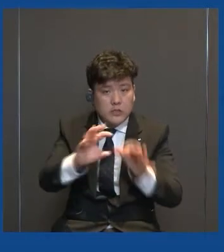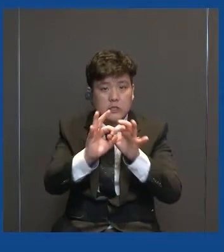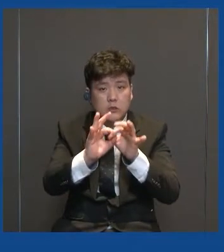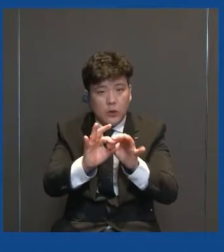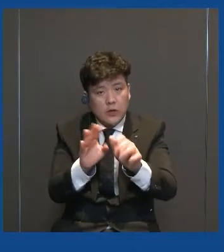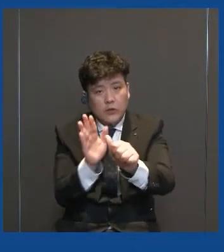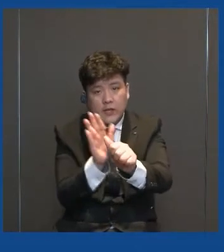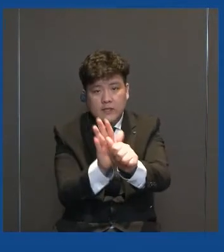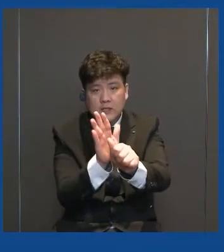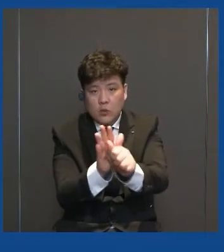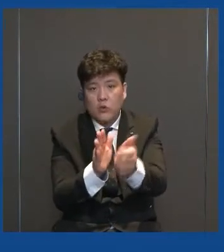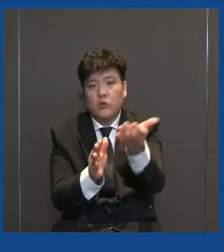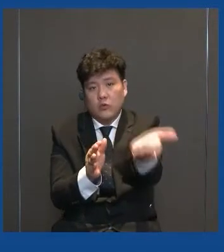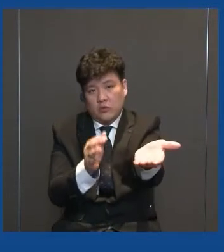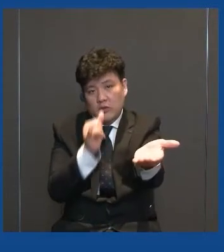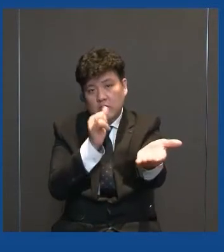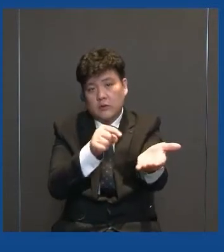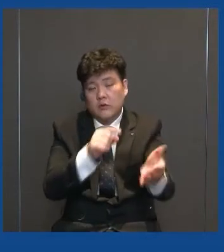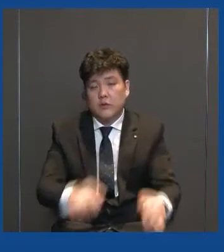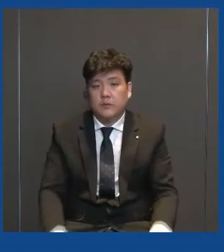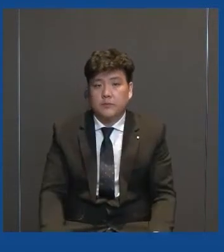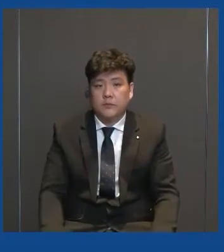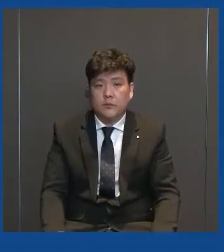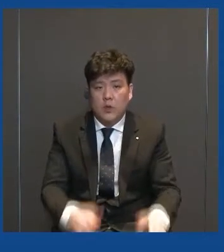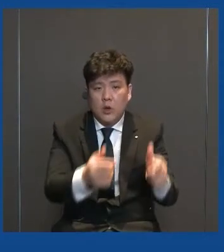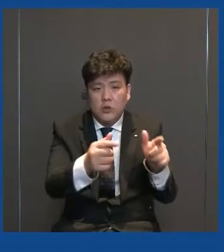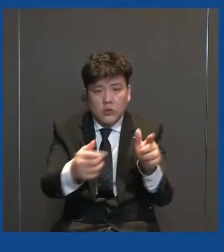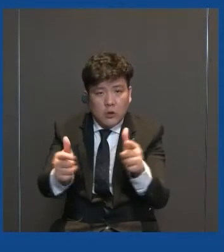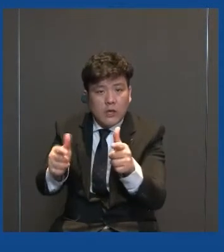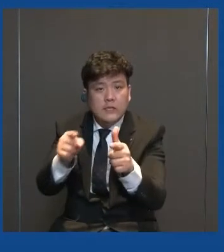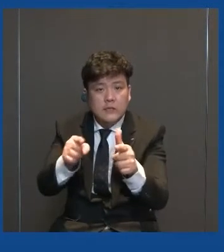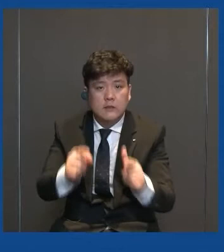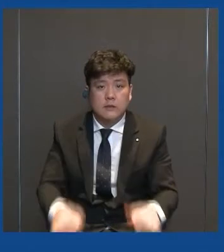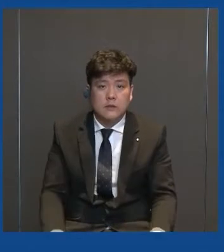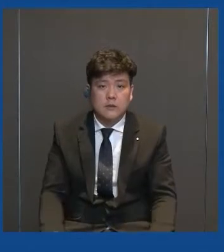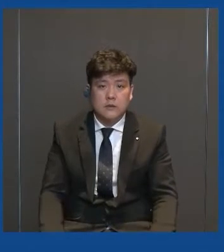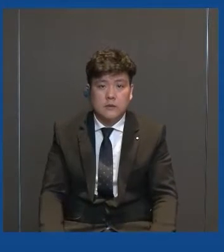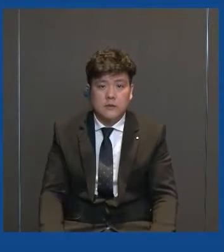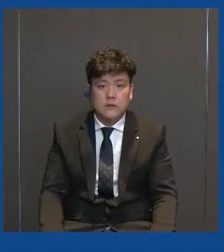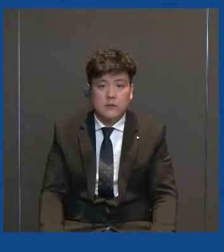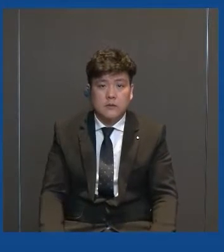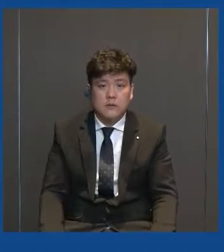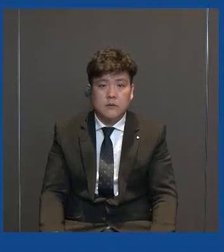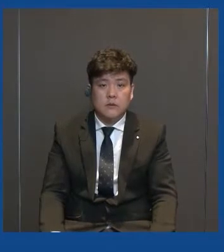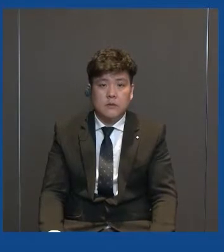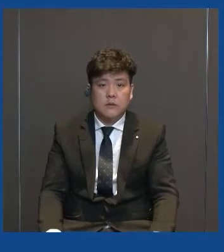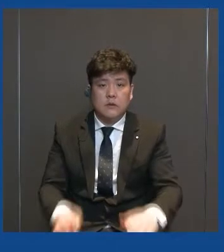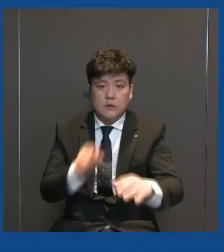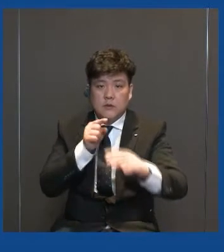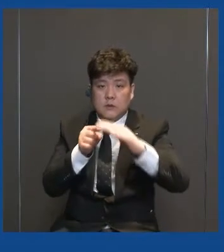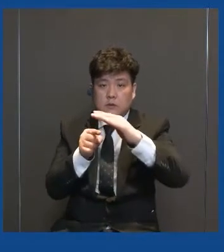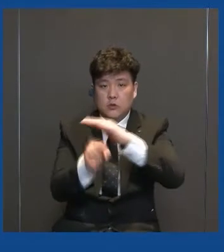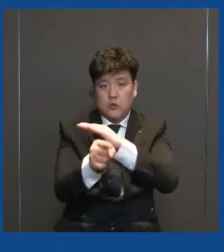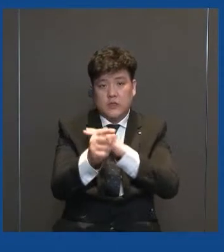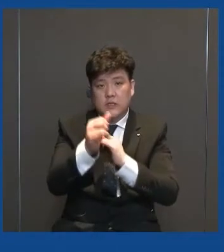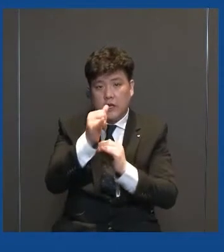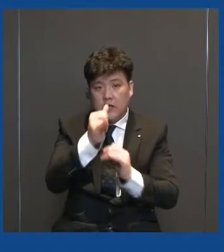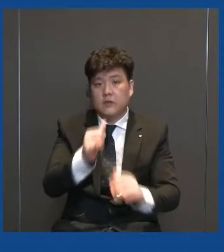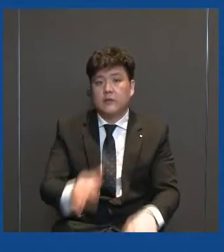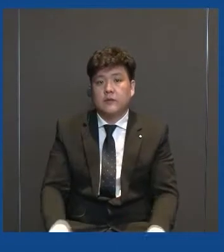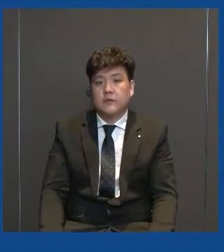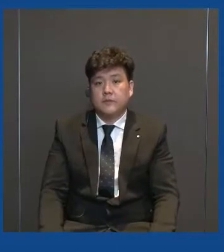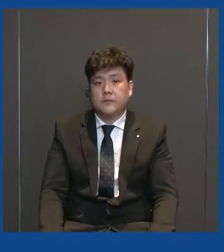Denmark. We have no scientifically collected data on the experience in nursing homes. However, many places